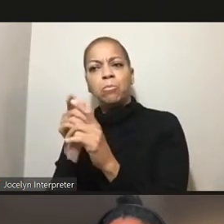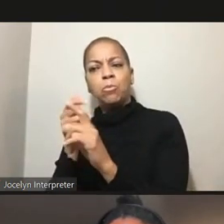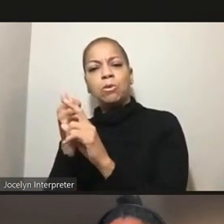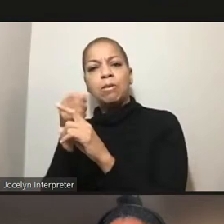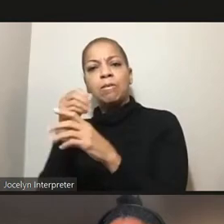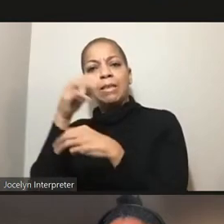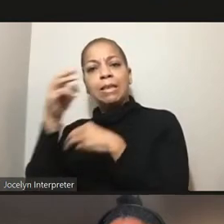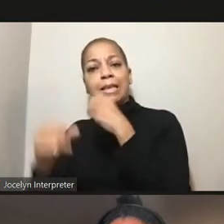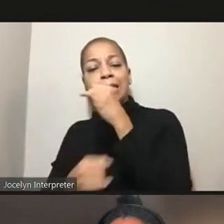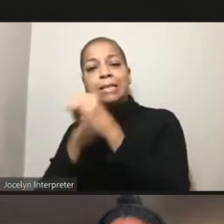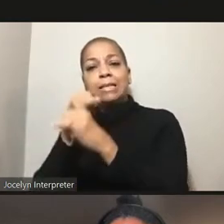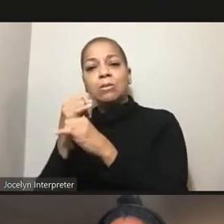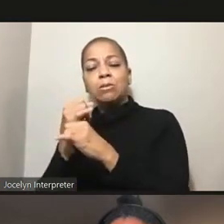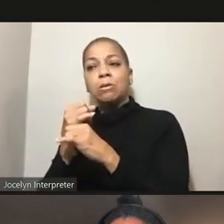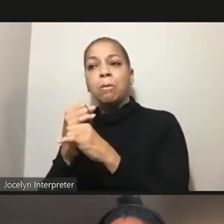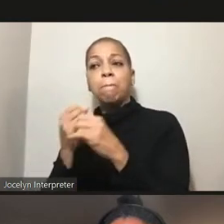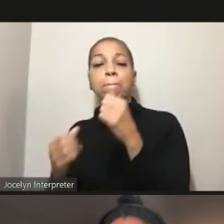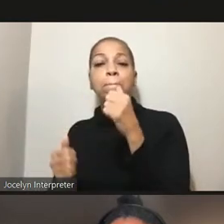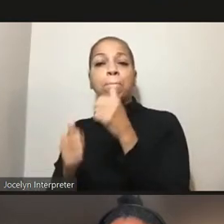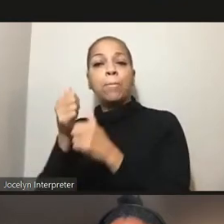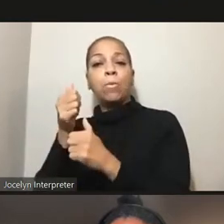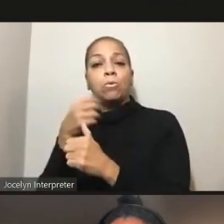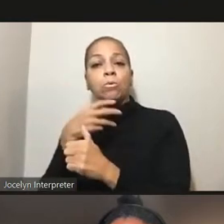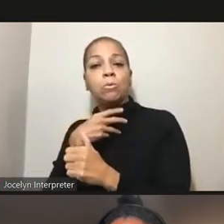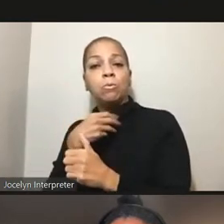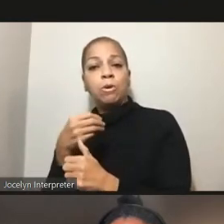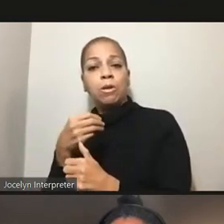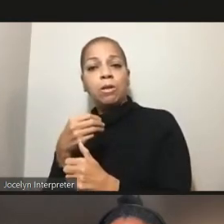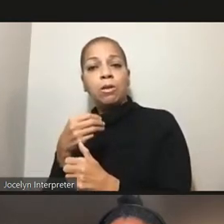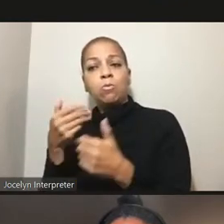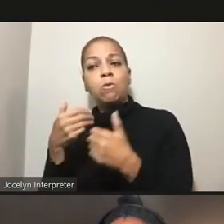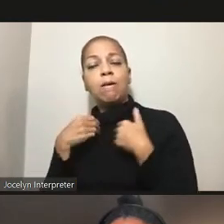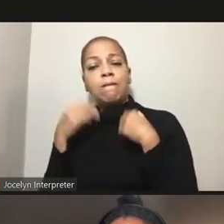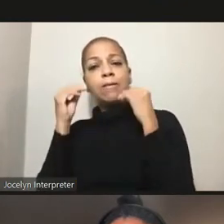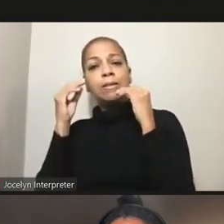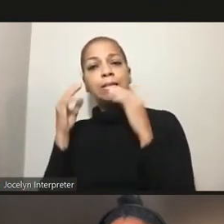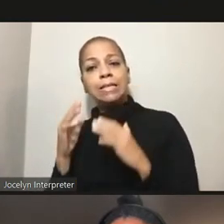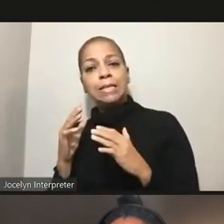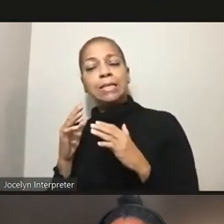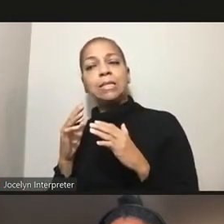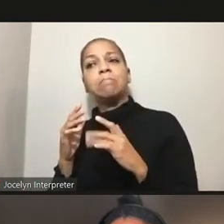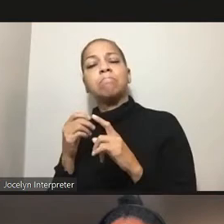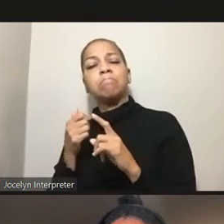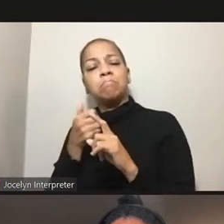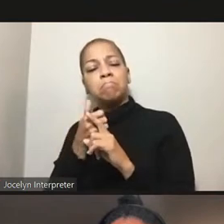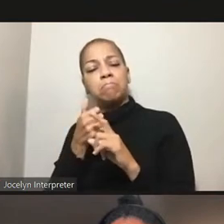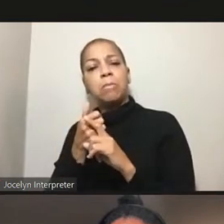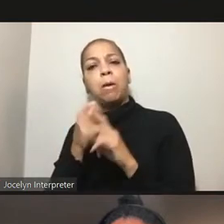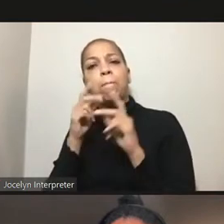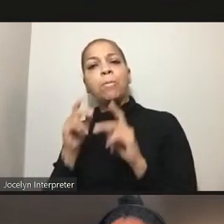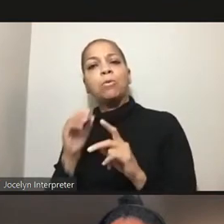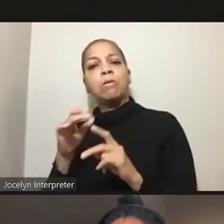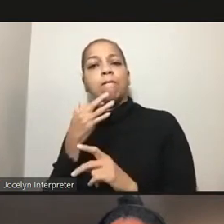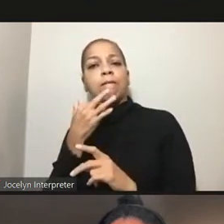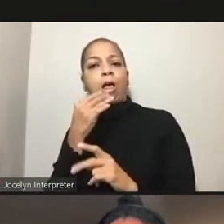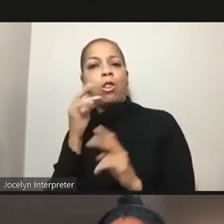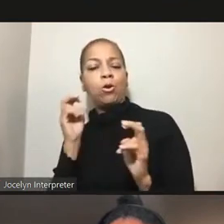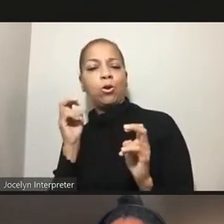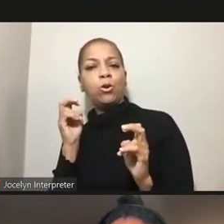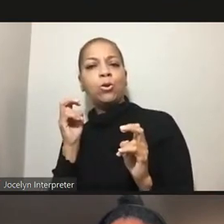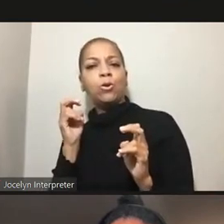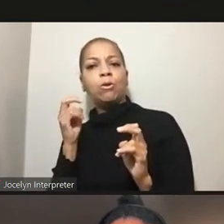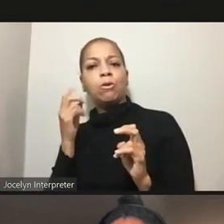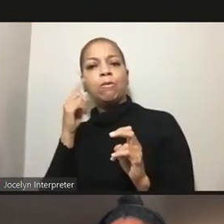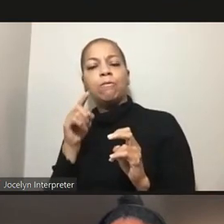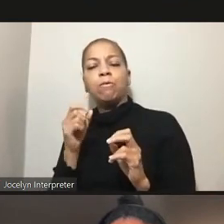that is primarily white, right? And you have a teacher who's a person of color. And for a lot of the